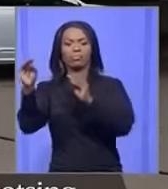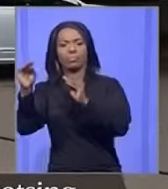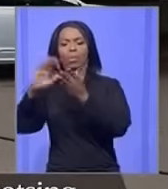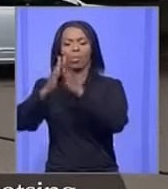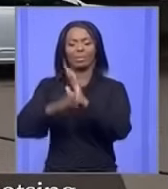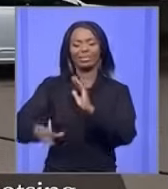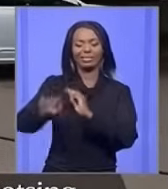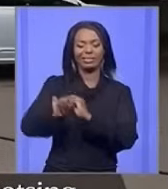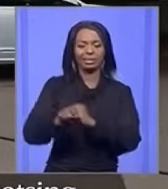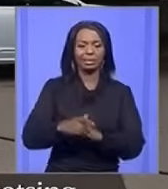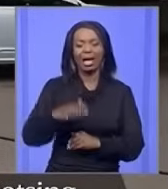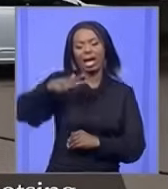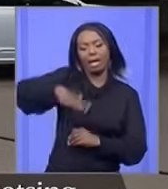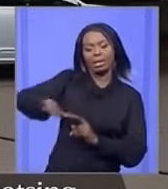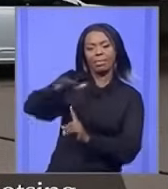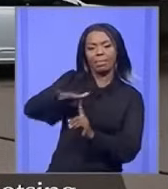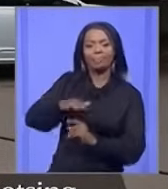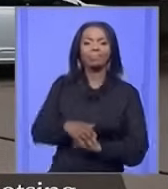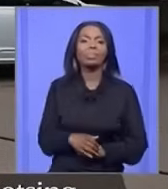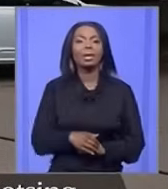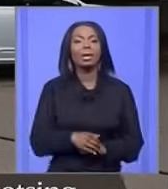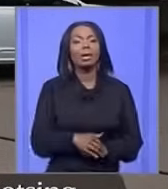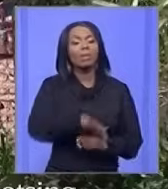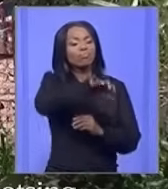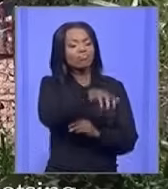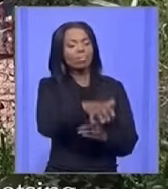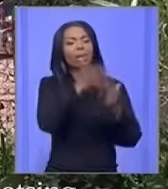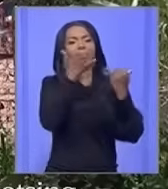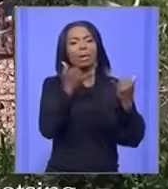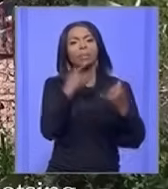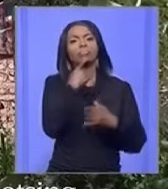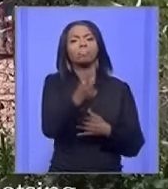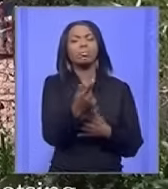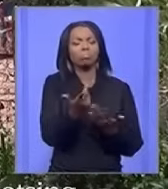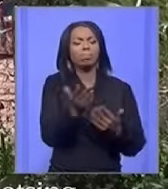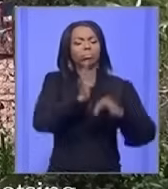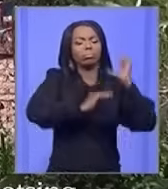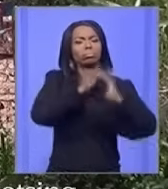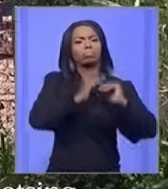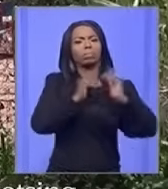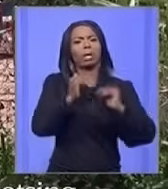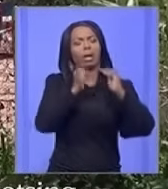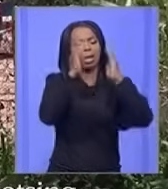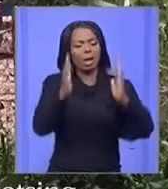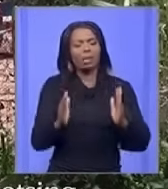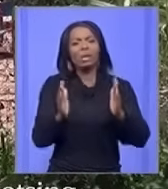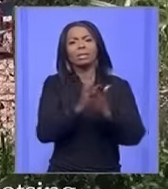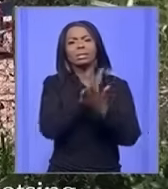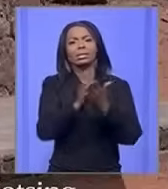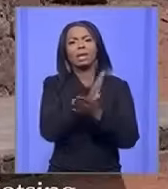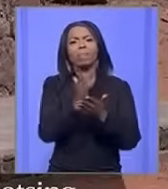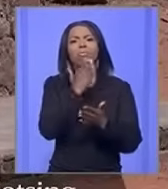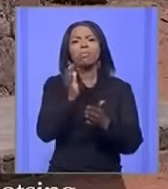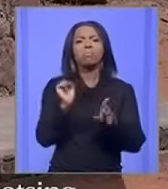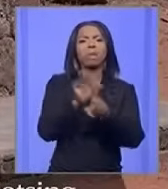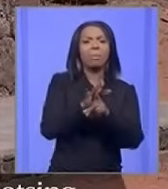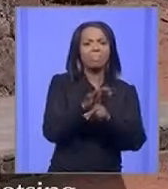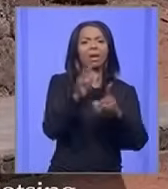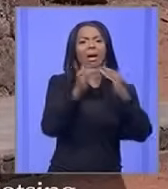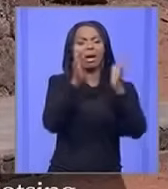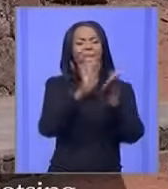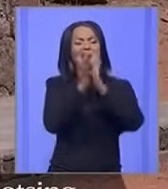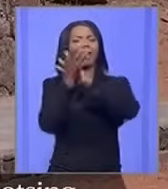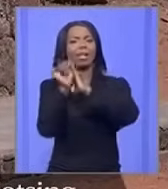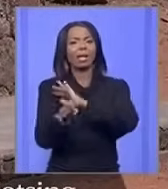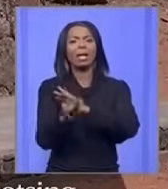community. Ge le kgoro ya pušo tirišano ka profenseng e tiišeletša gore go agela badudi bao ba amegago mengwako ka leswa ke mošomo